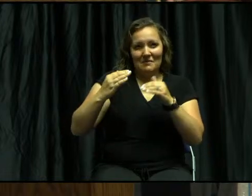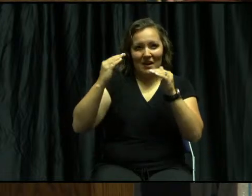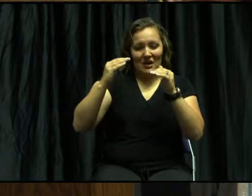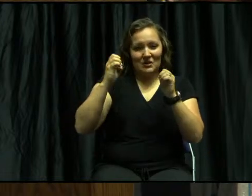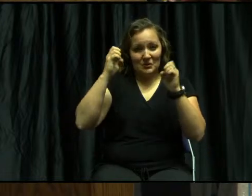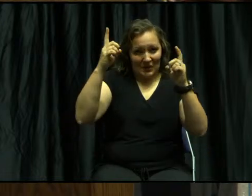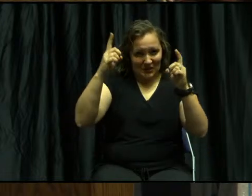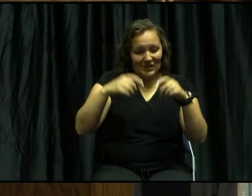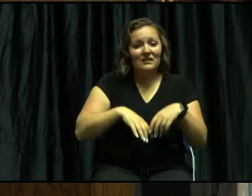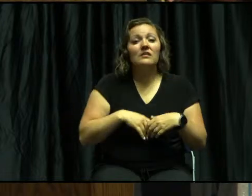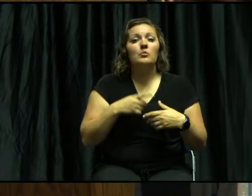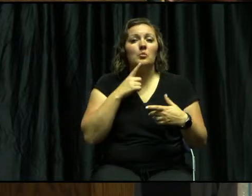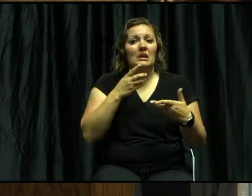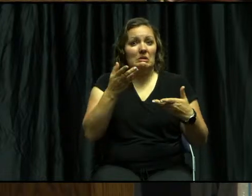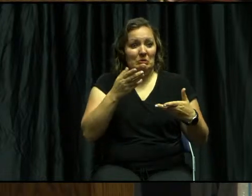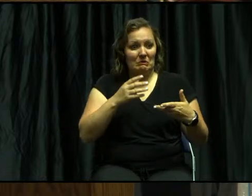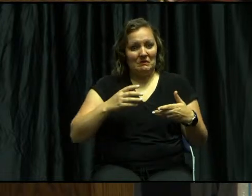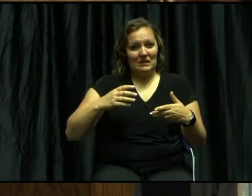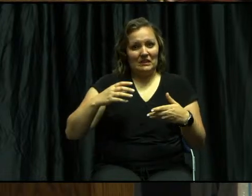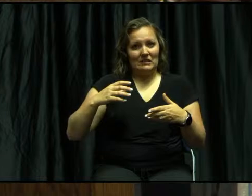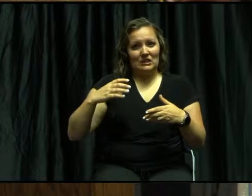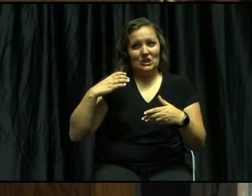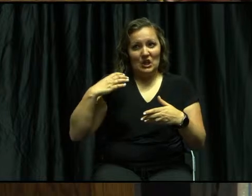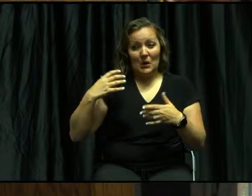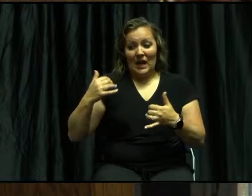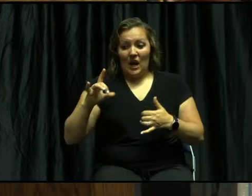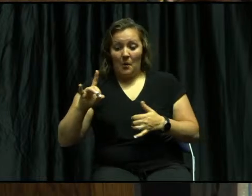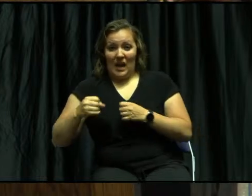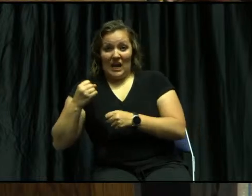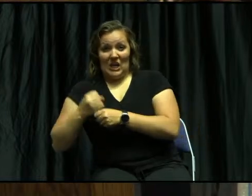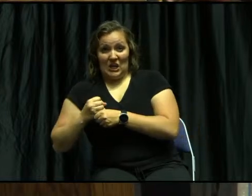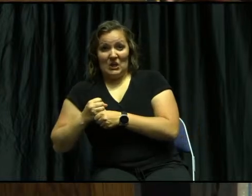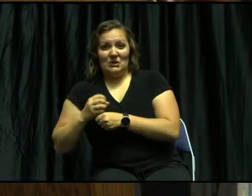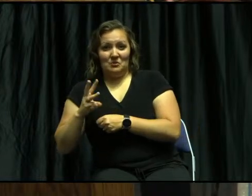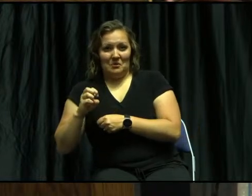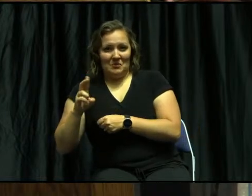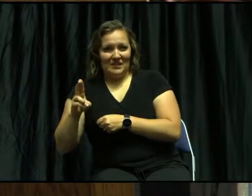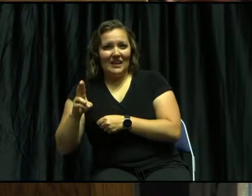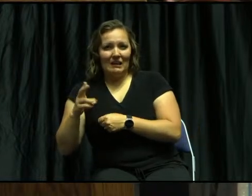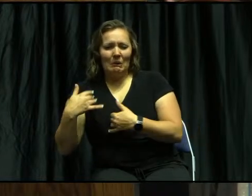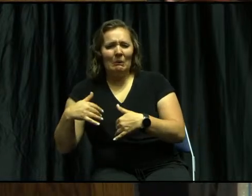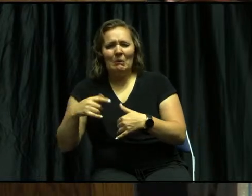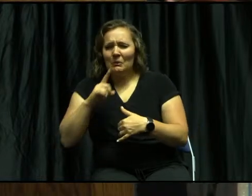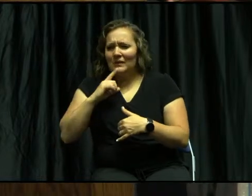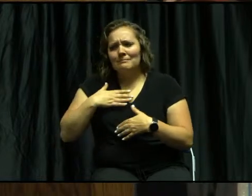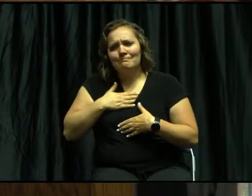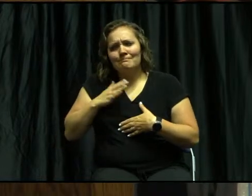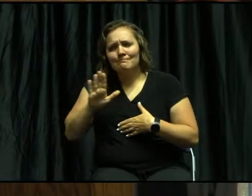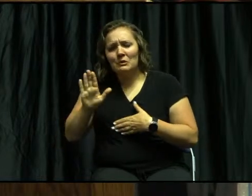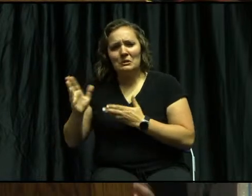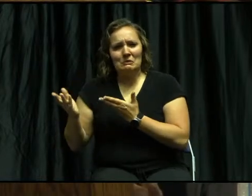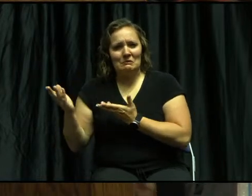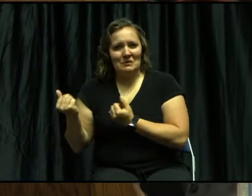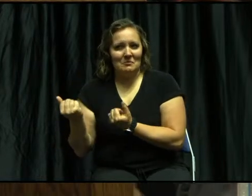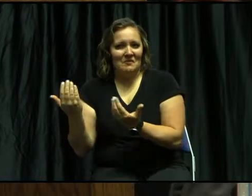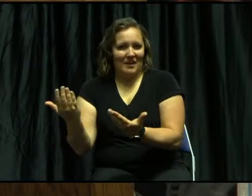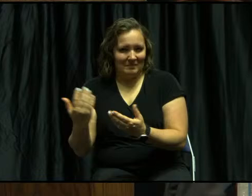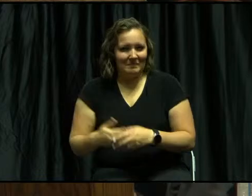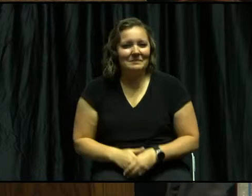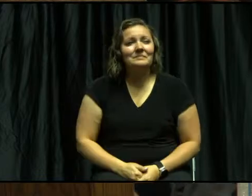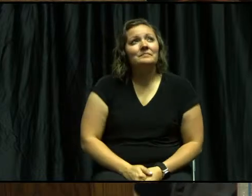Regents, where he served as chair, and now 8 years at Weber State University. And Nolan, we deeply appreciate all of the service you've provided.